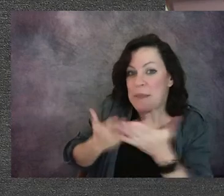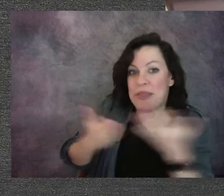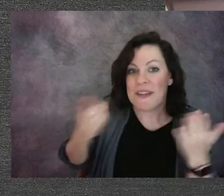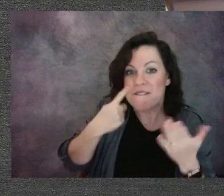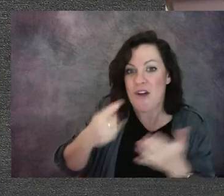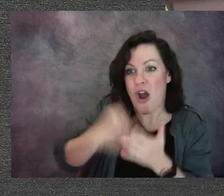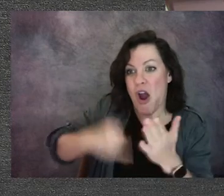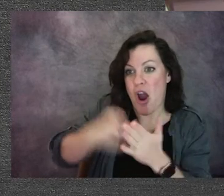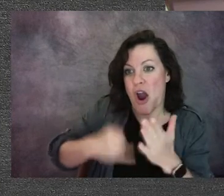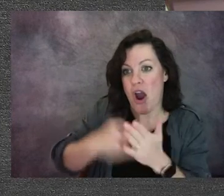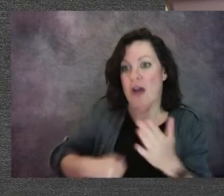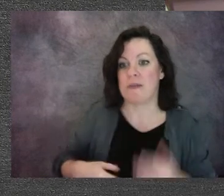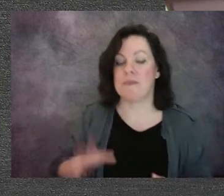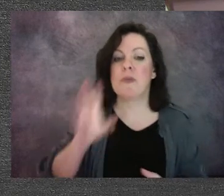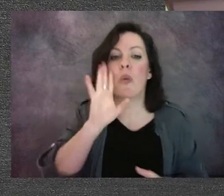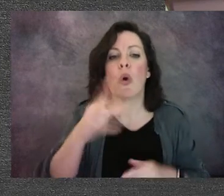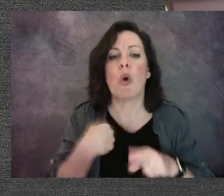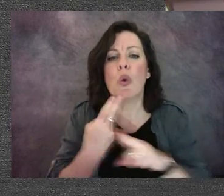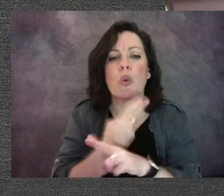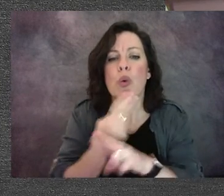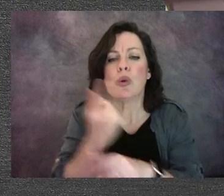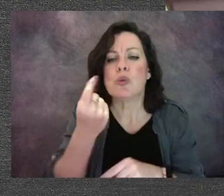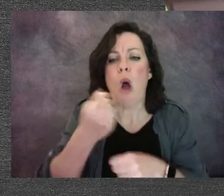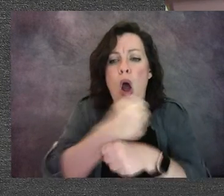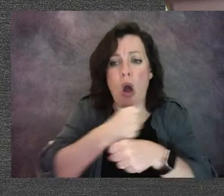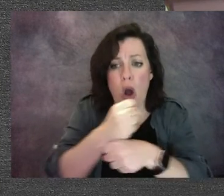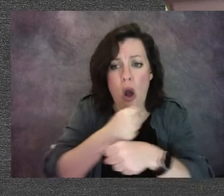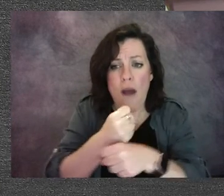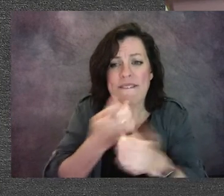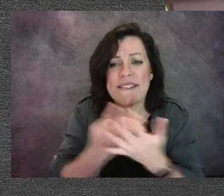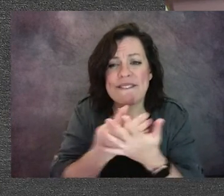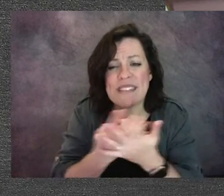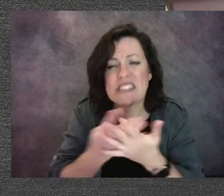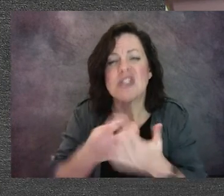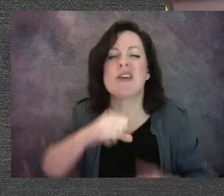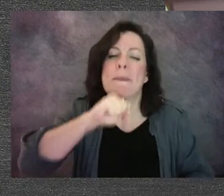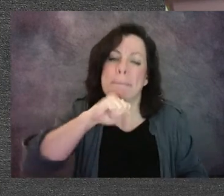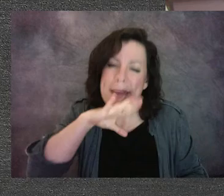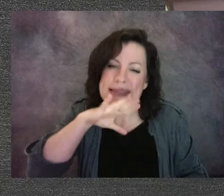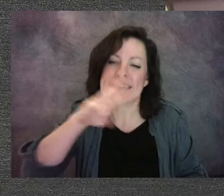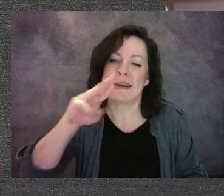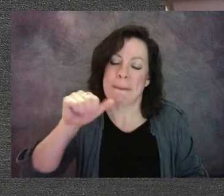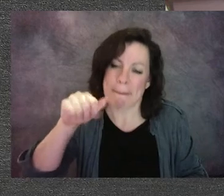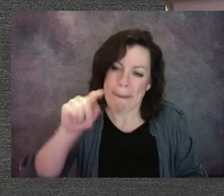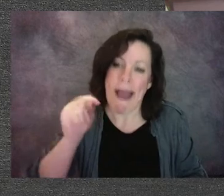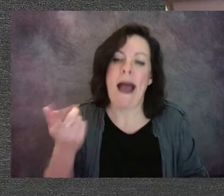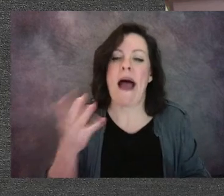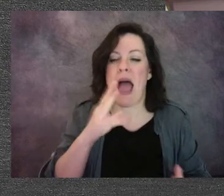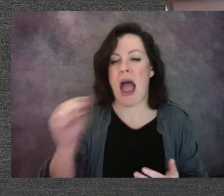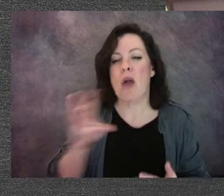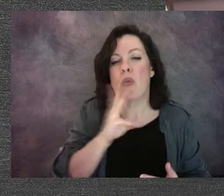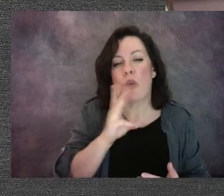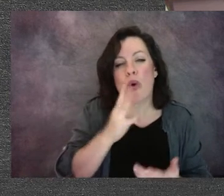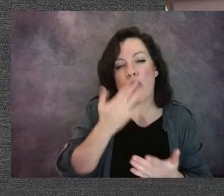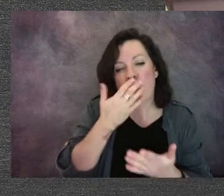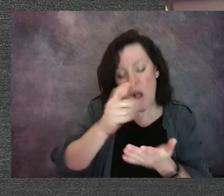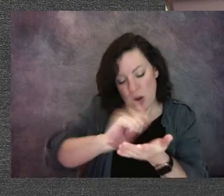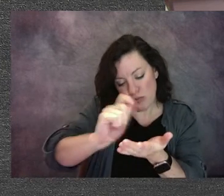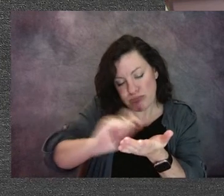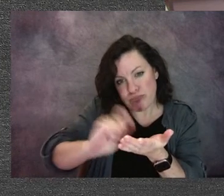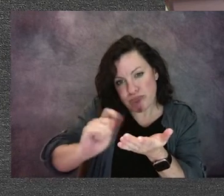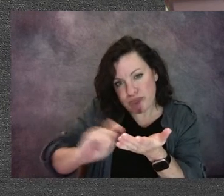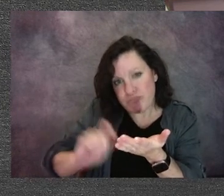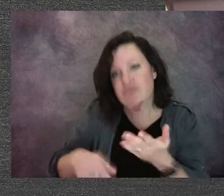our art project. We need a coffee filter, messy mat, washable markers, and maybe a squirt bottle